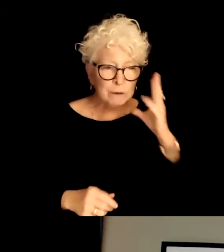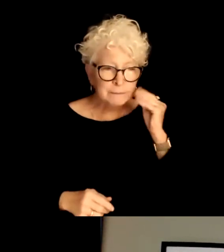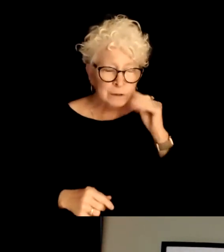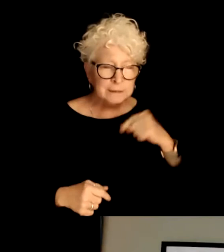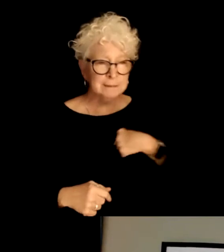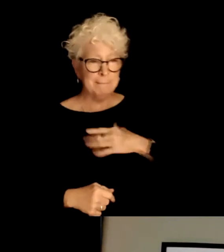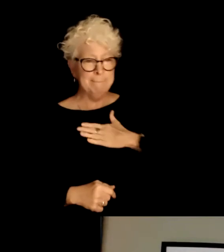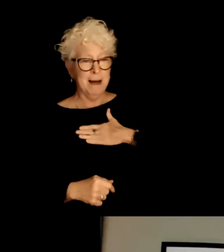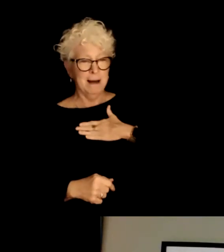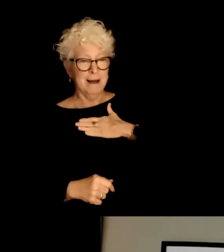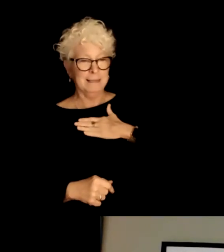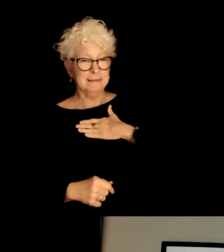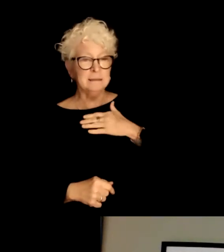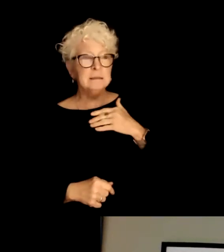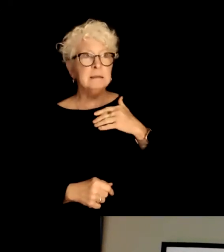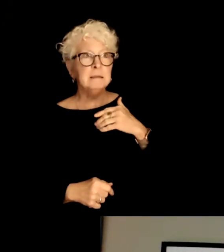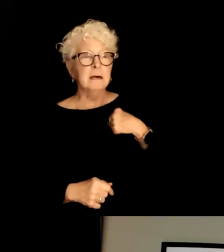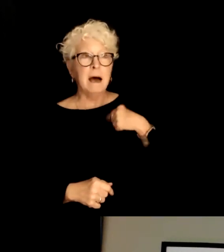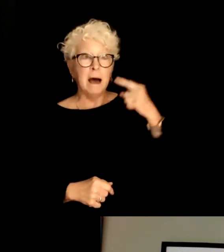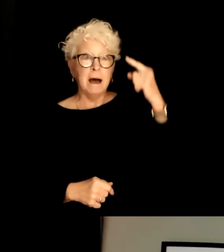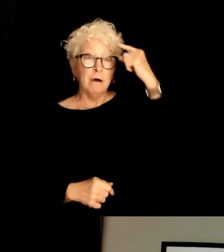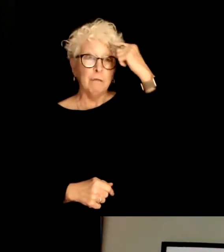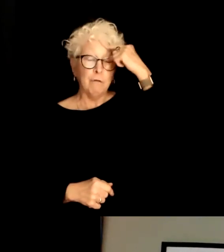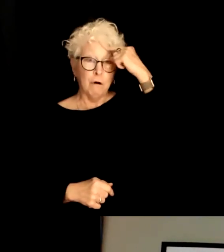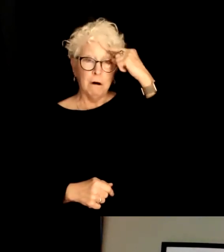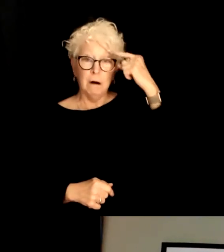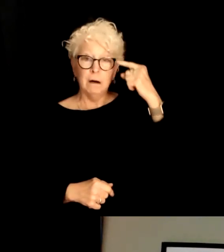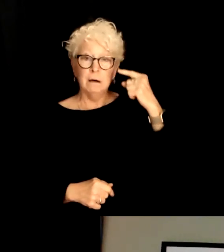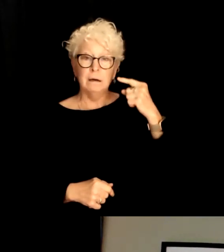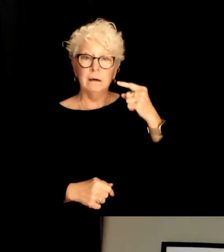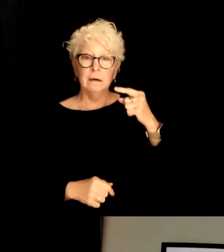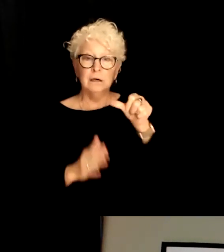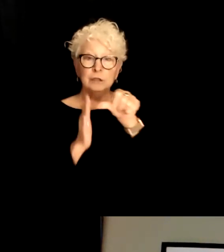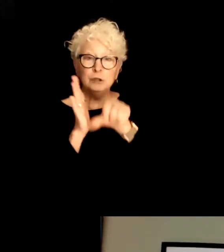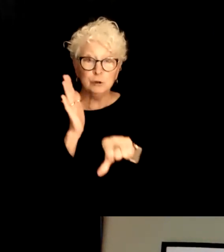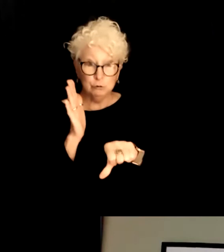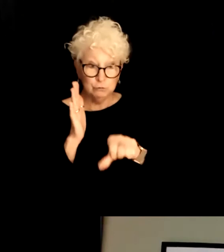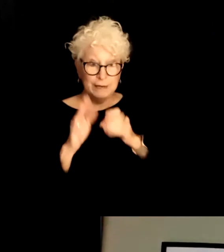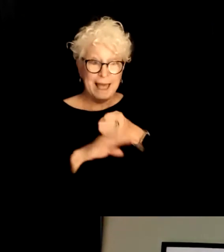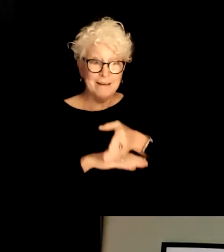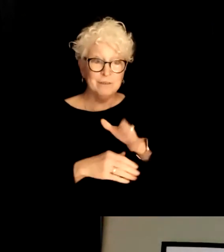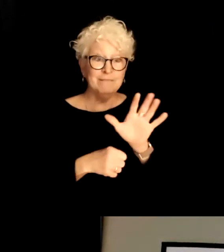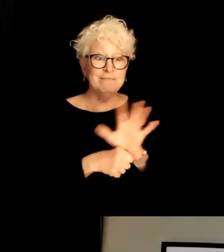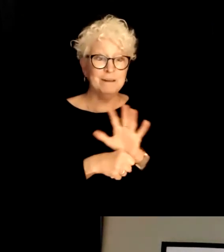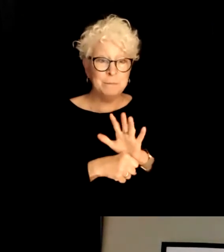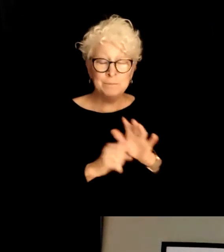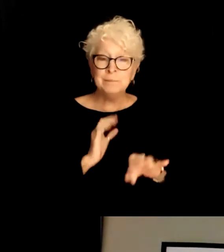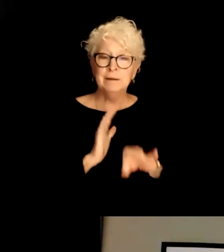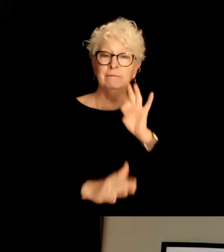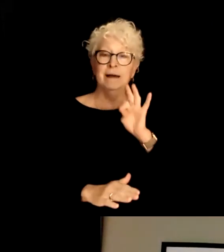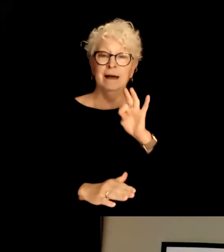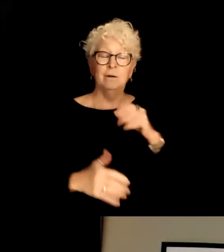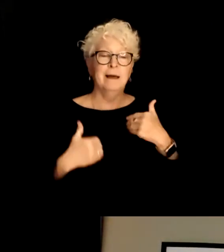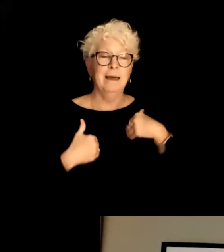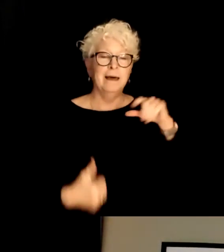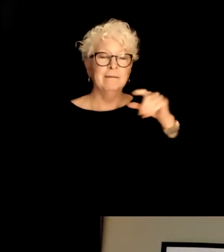having what I thought was an unrelated surgery after the film came out. I was diagnosed with thyroid